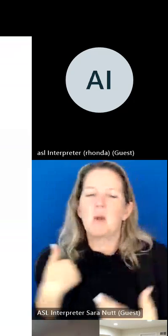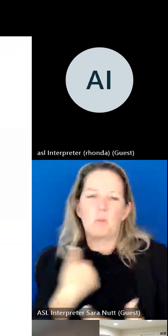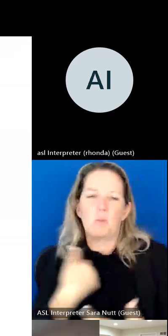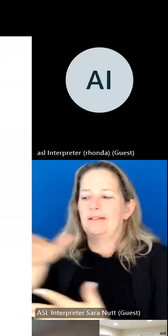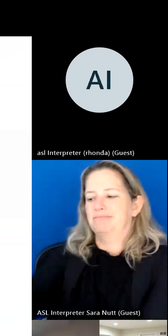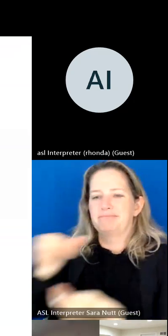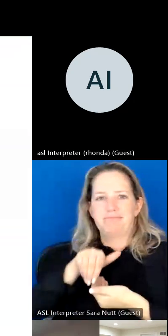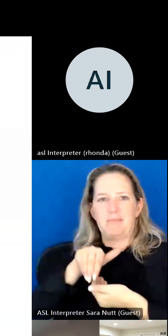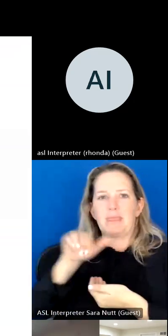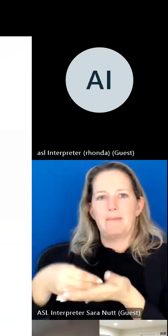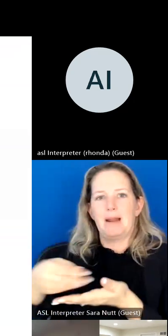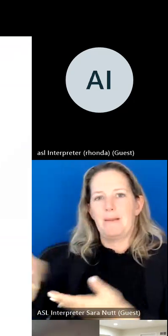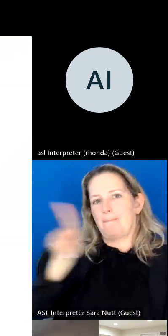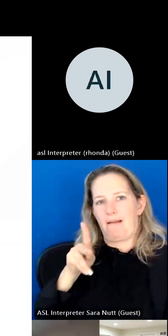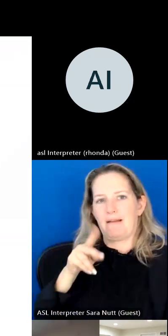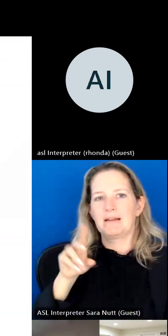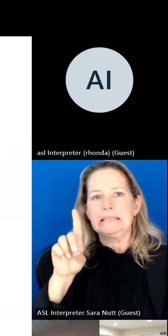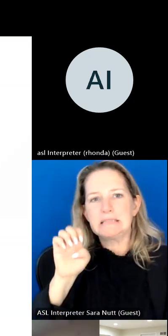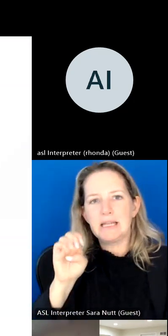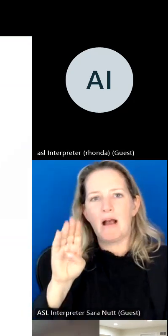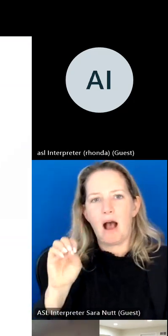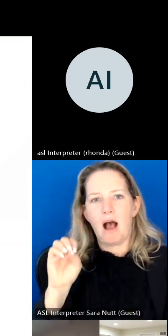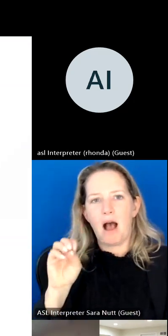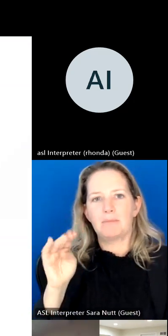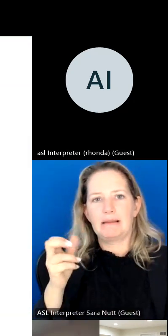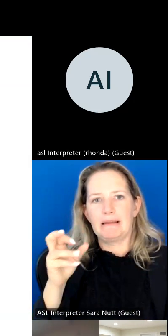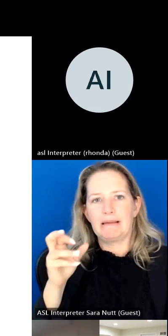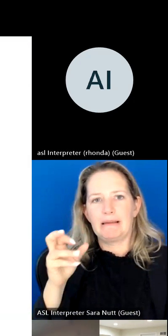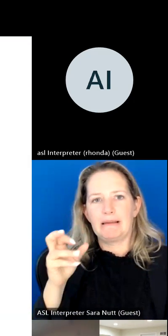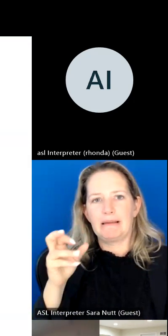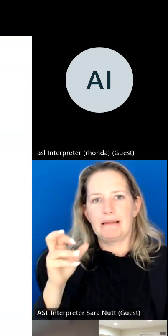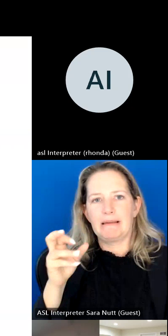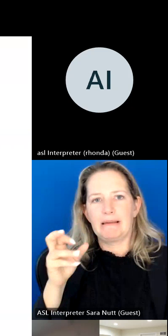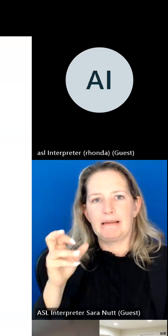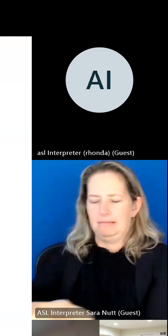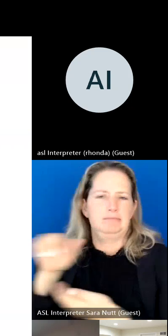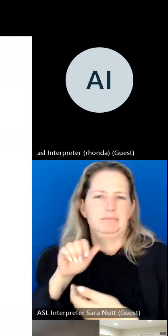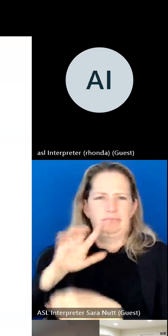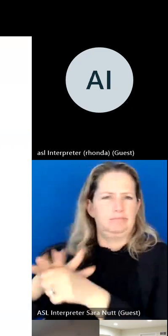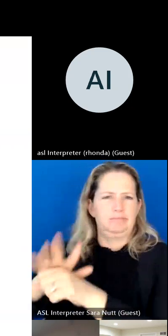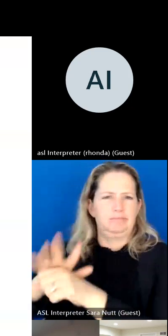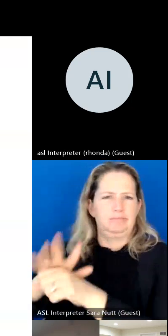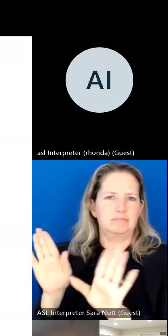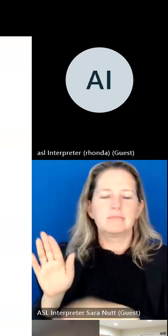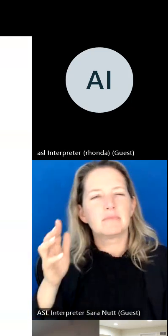failure to deliver the required product. So there's lots of little